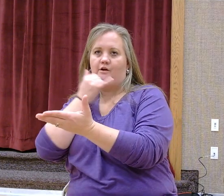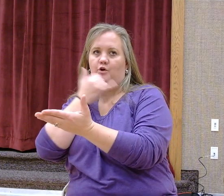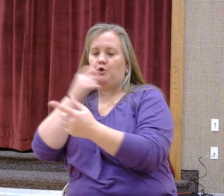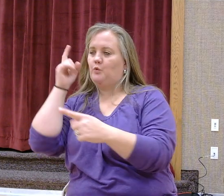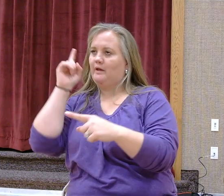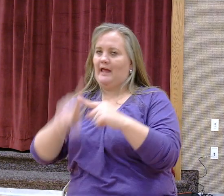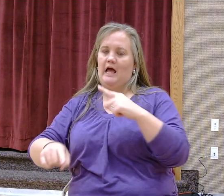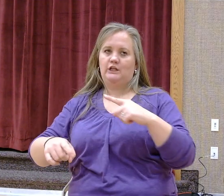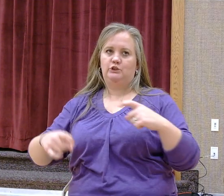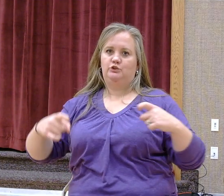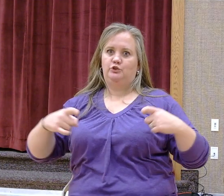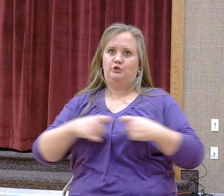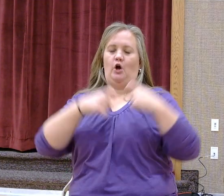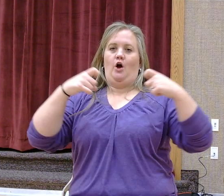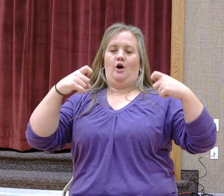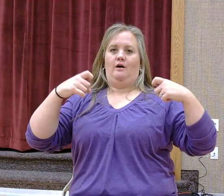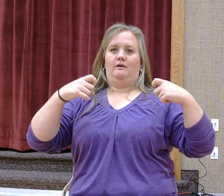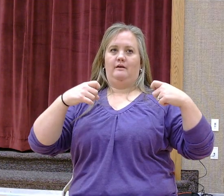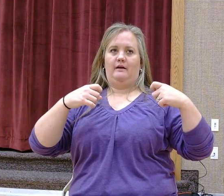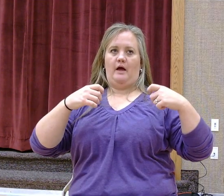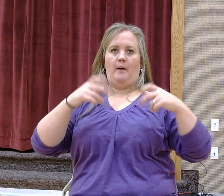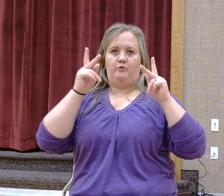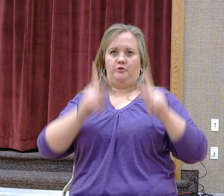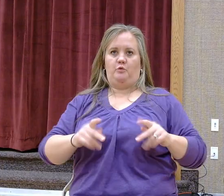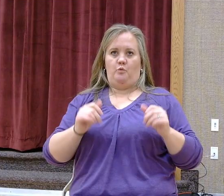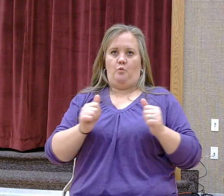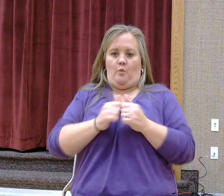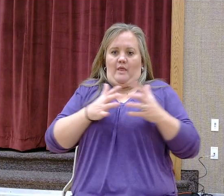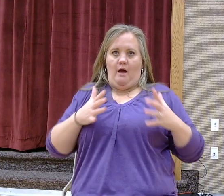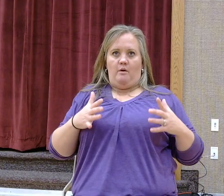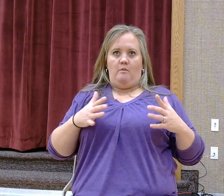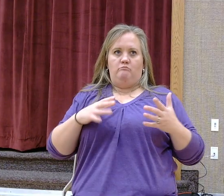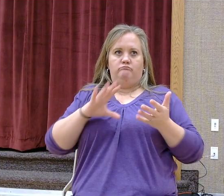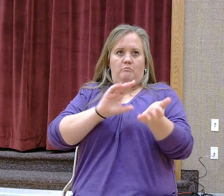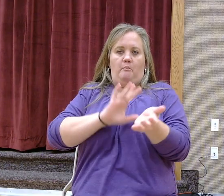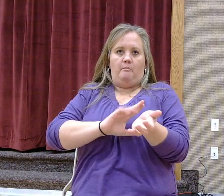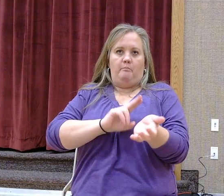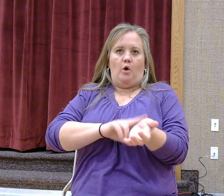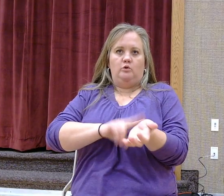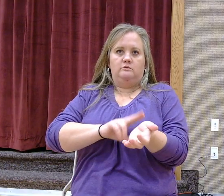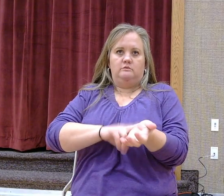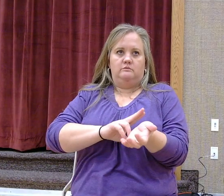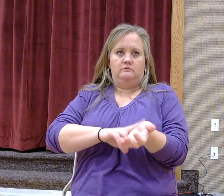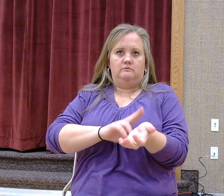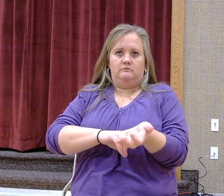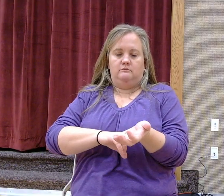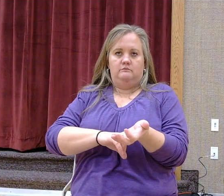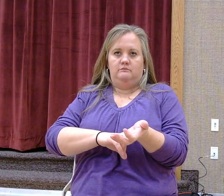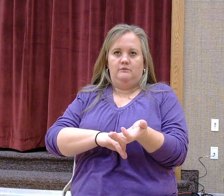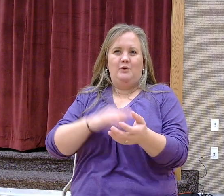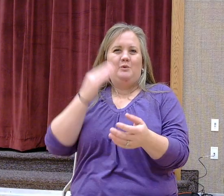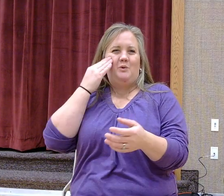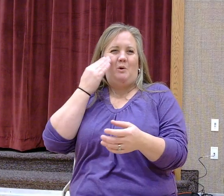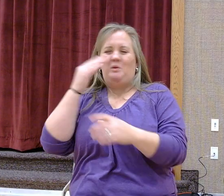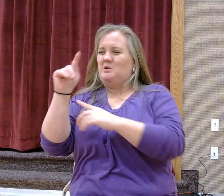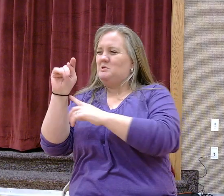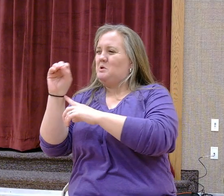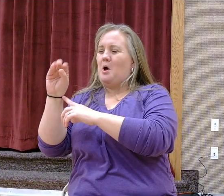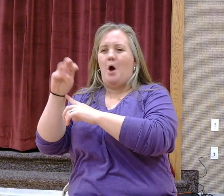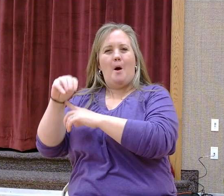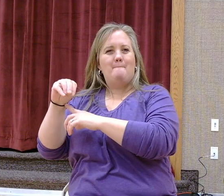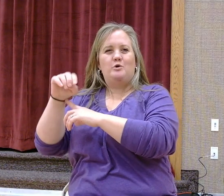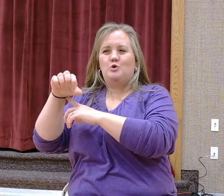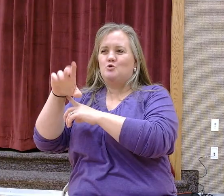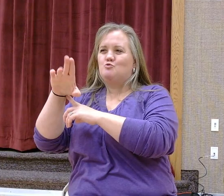shock someone that doesn't have a pulse. It doesn't work, okay? The Tom Cruise movie, whatever, he has